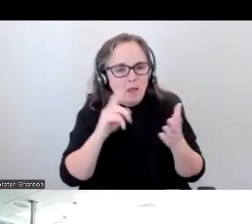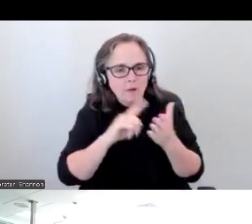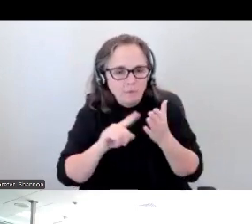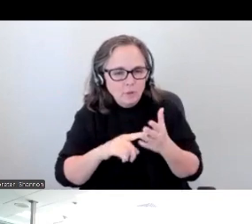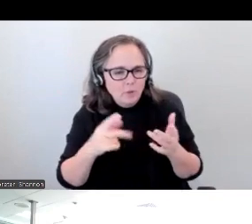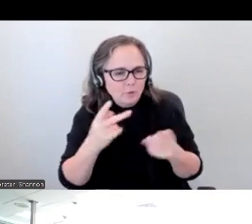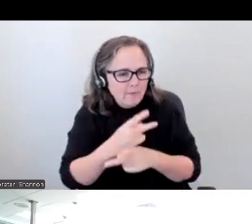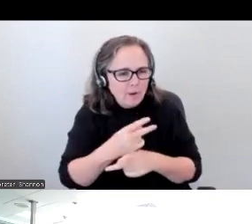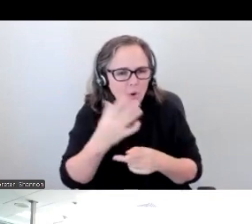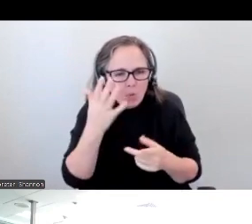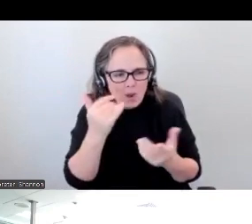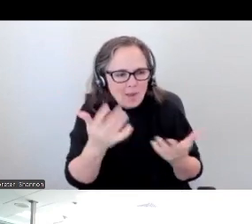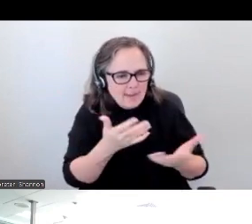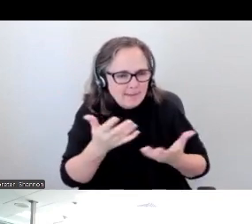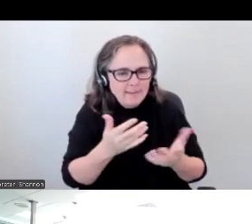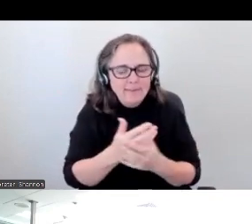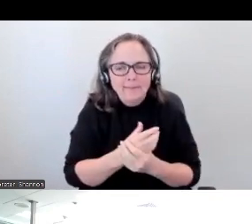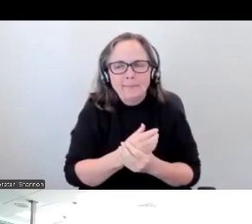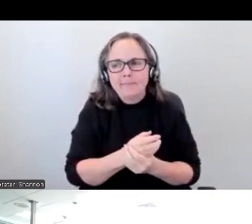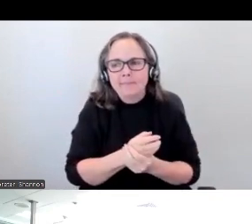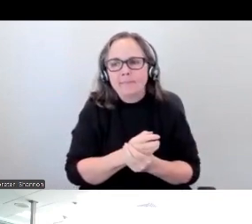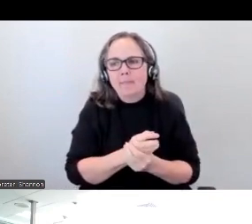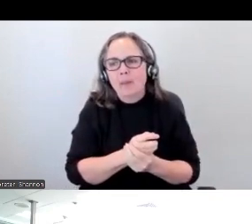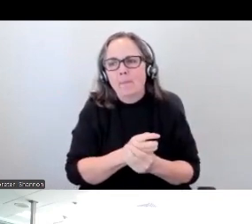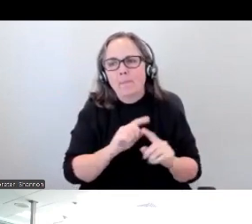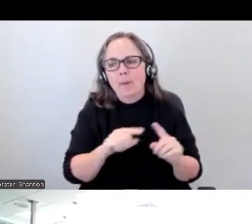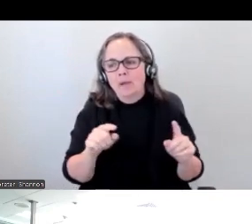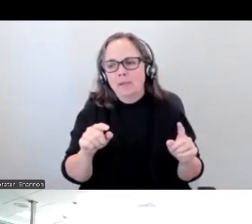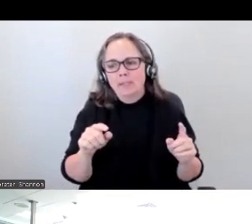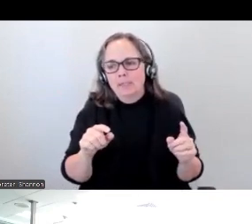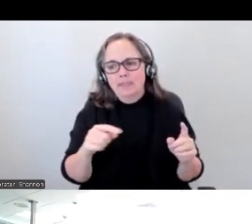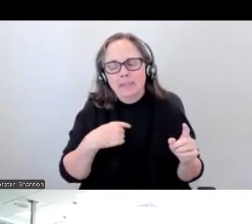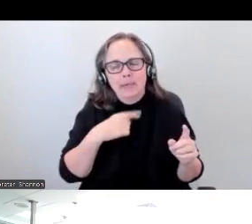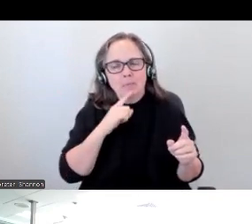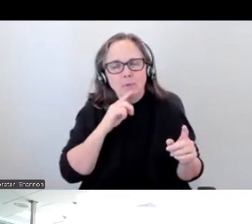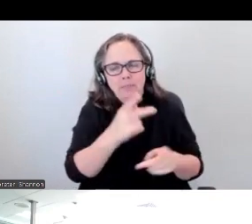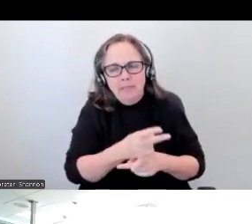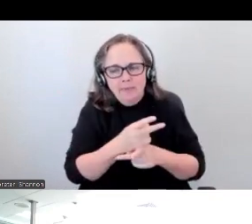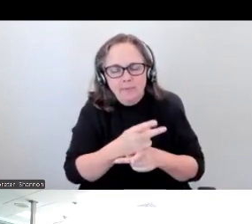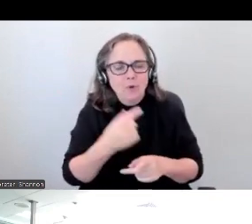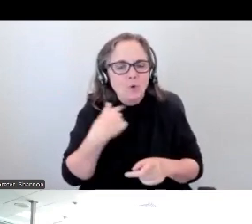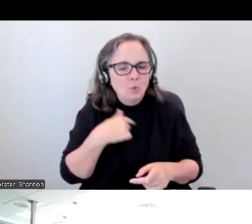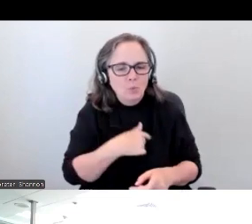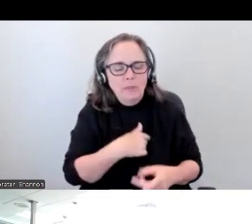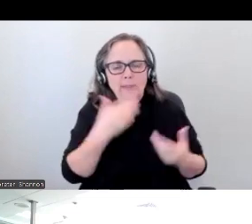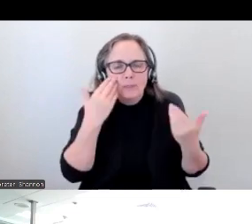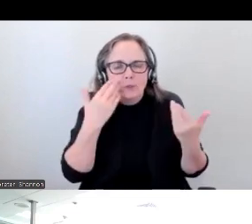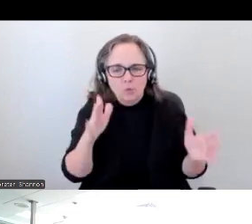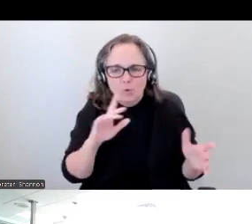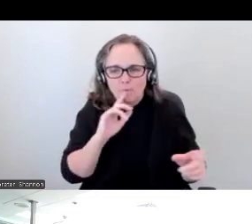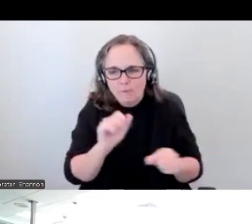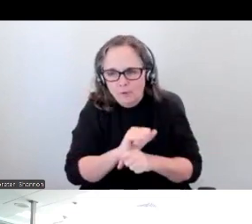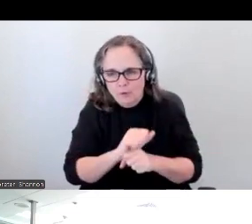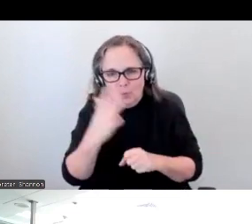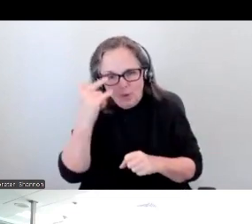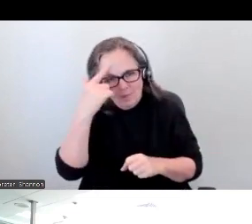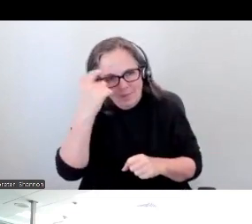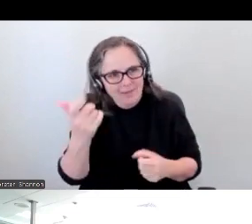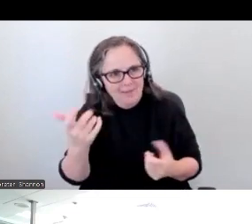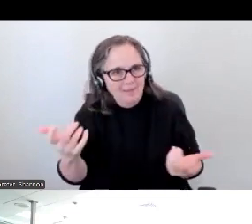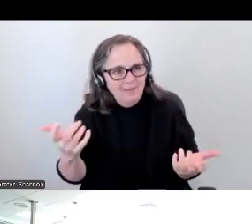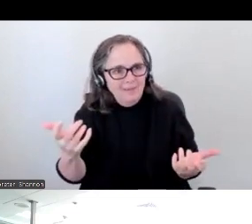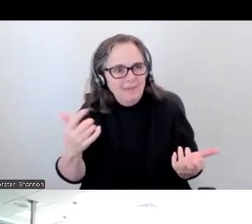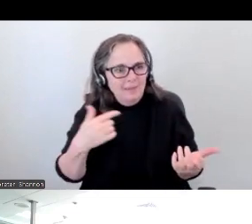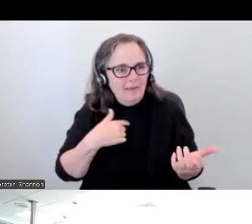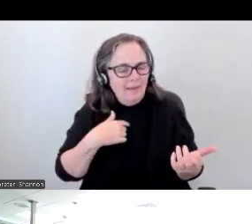the space. But I'm always very careful to say to people, we simply don't know for sure, because I